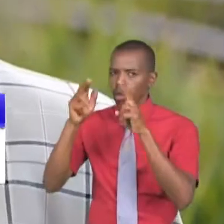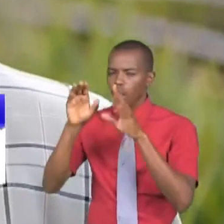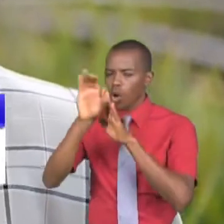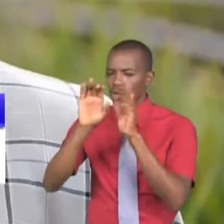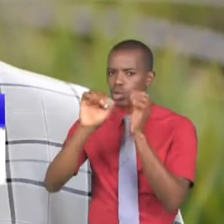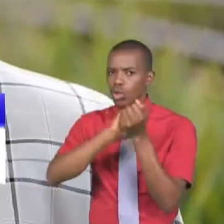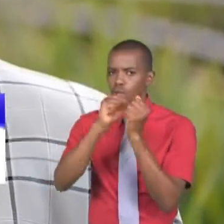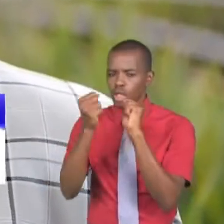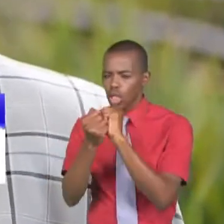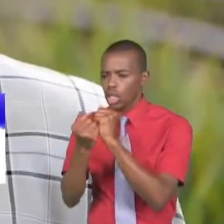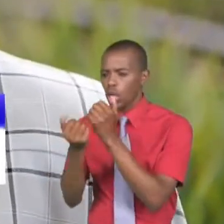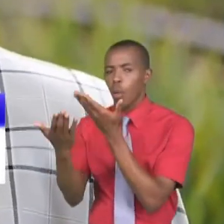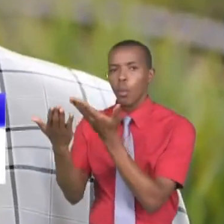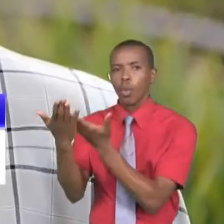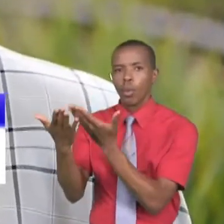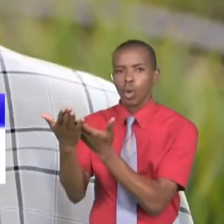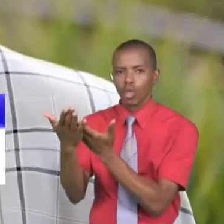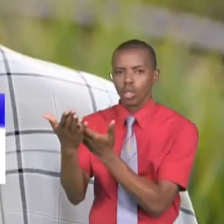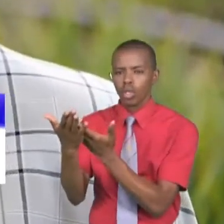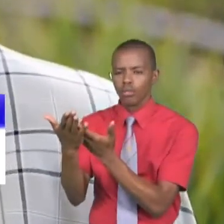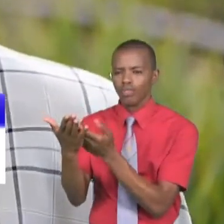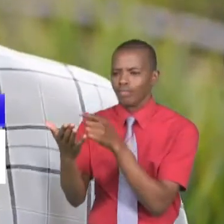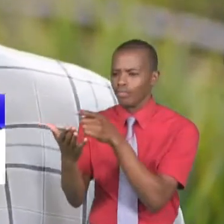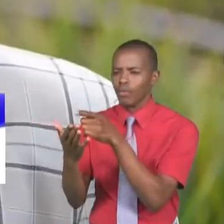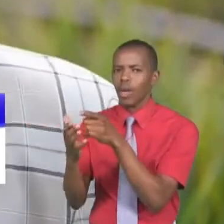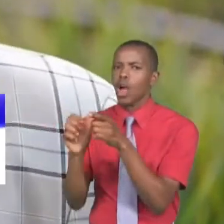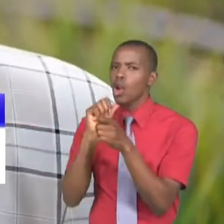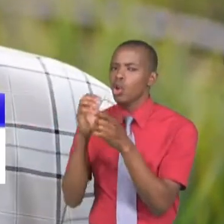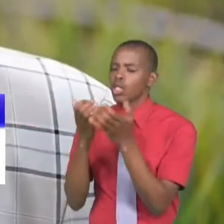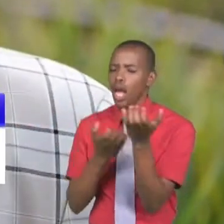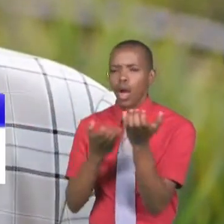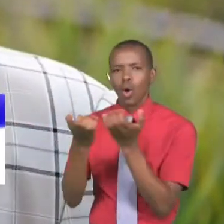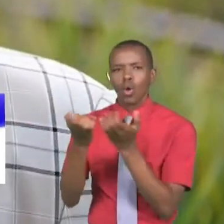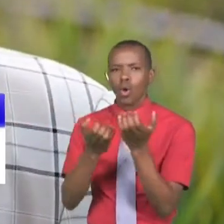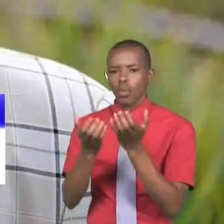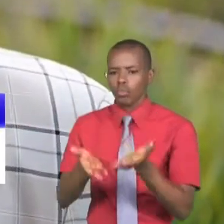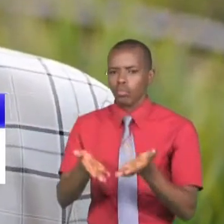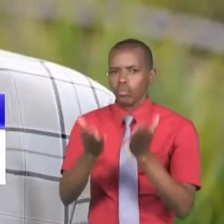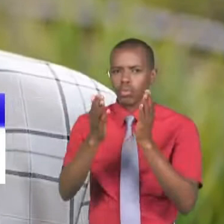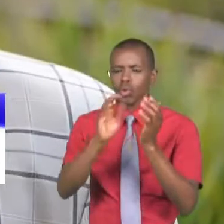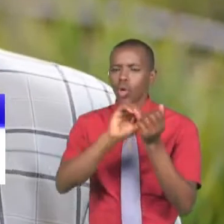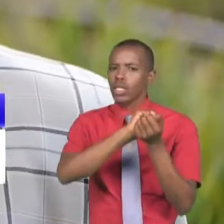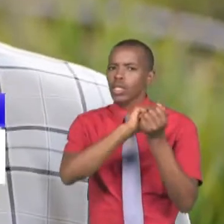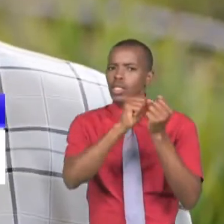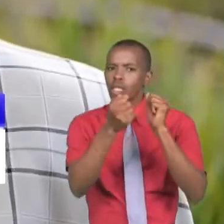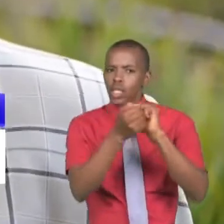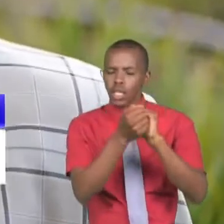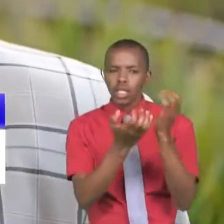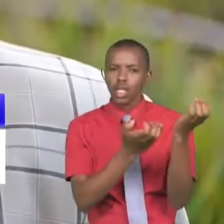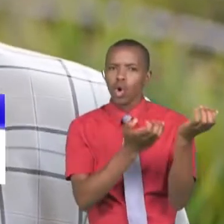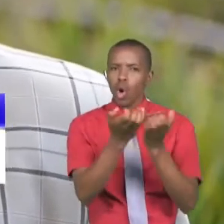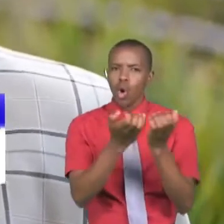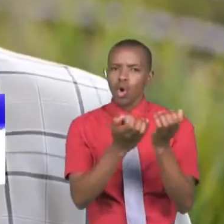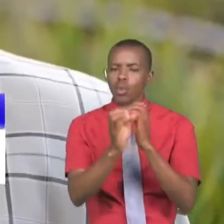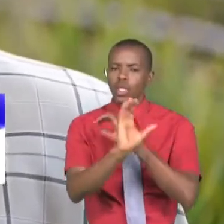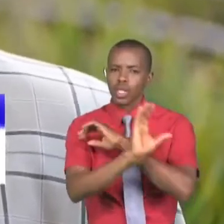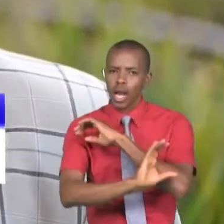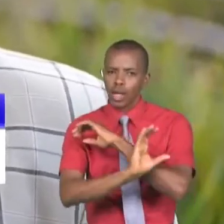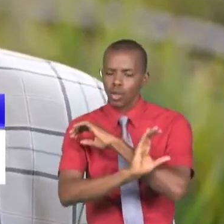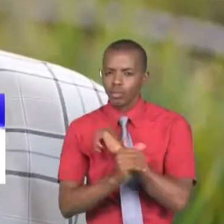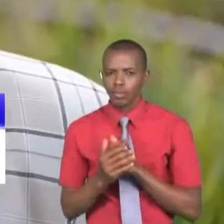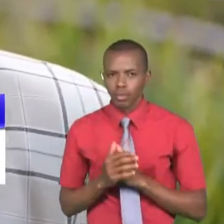being proposed are not an economic blueprint to transform the economy of the country. These